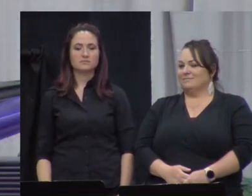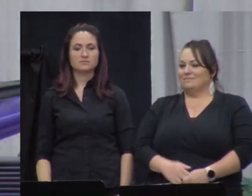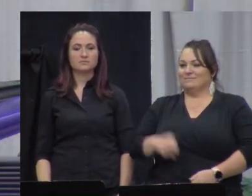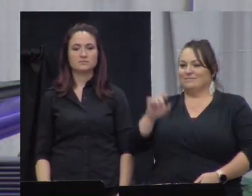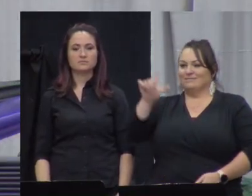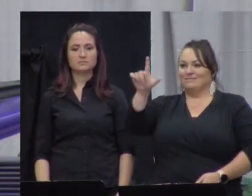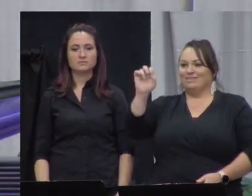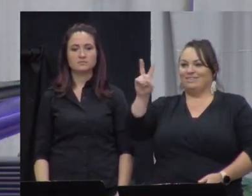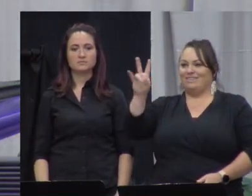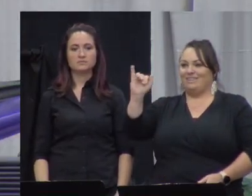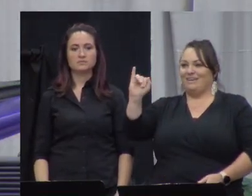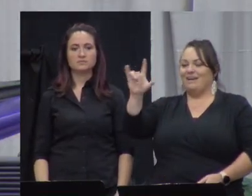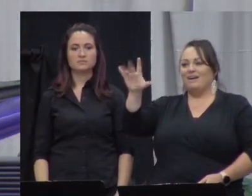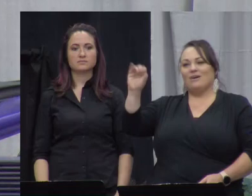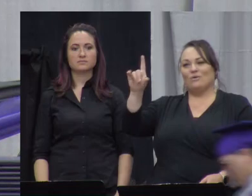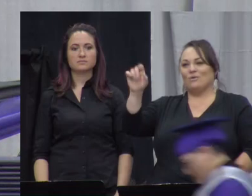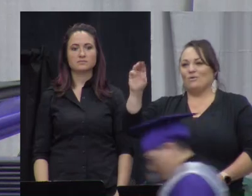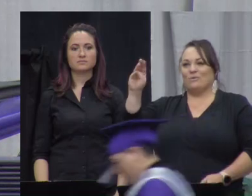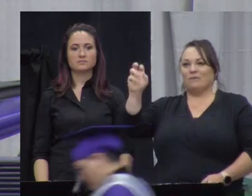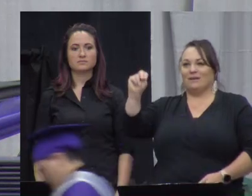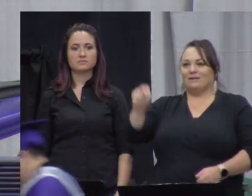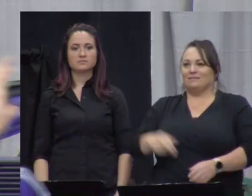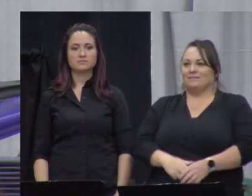Levi Coleman.